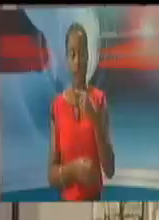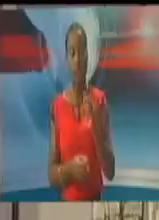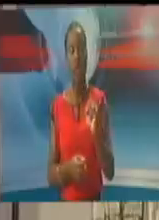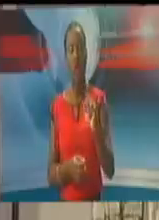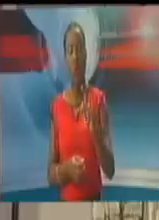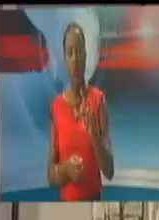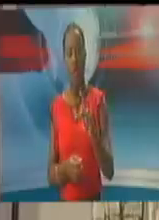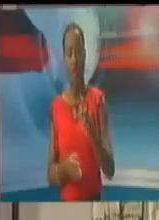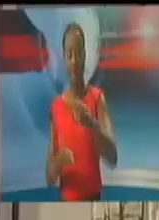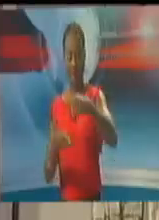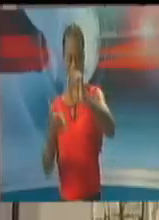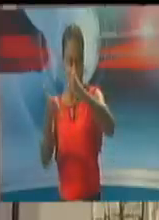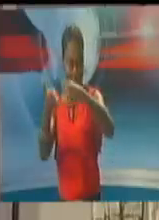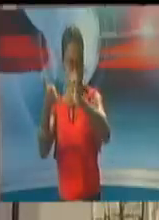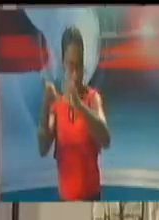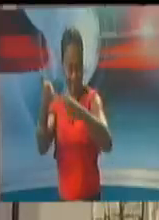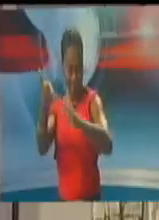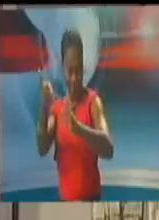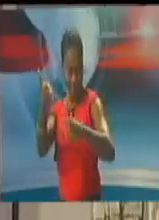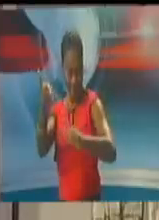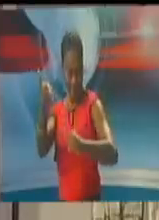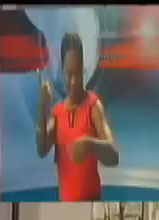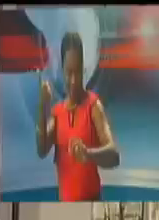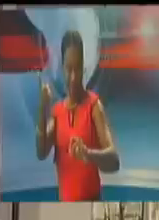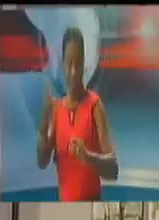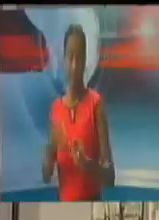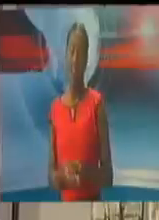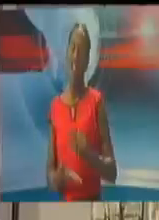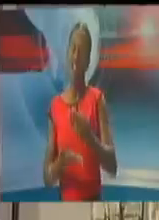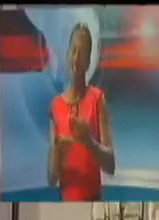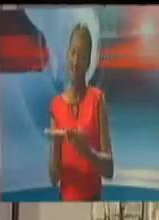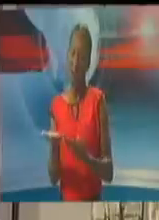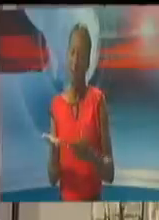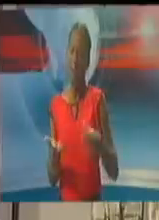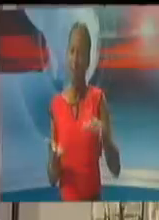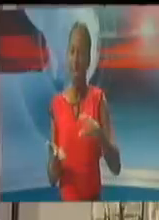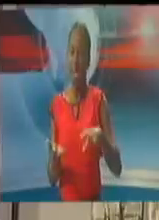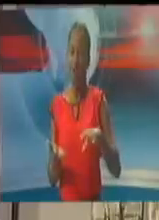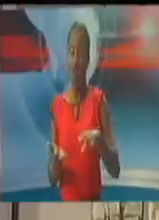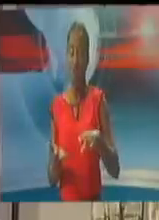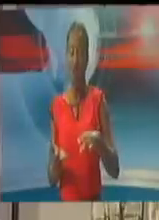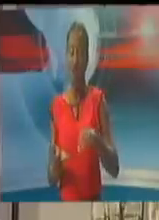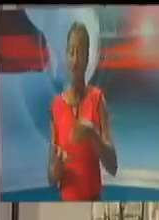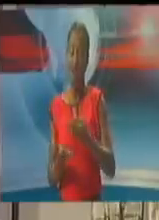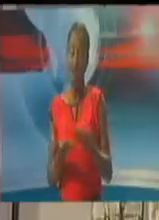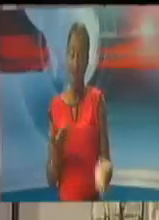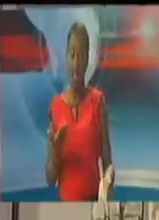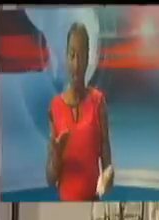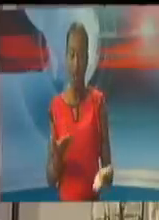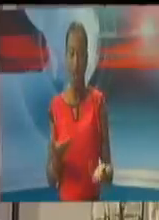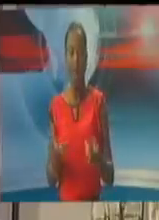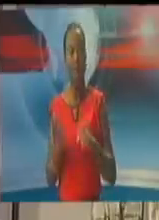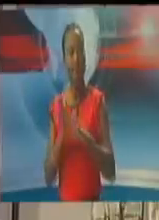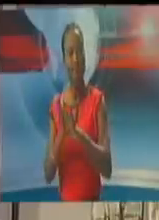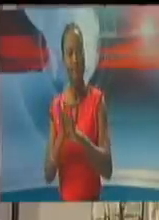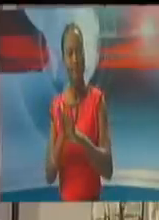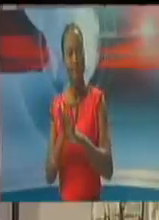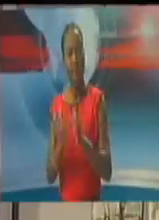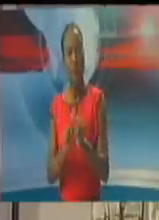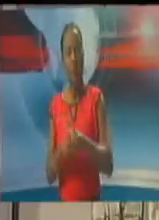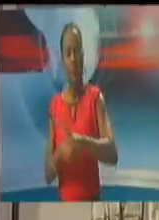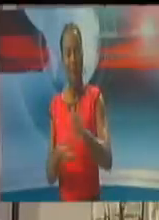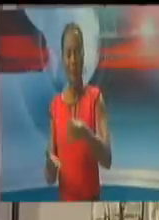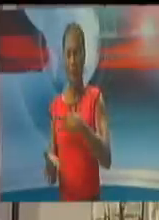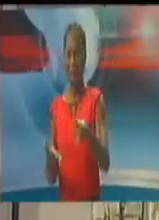all subjects. We would have failed in one or two subjects, like COVID parties. We would have failed. But it is not too